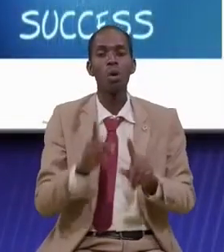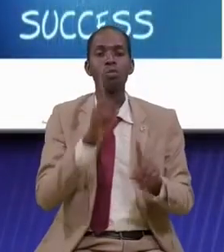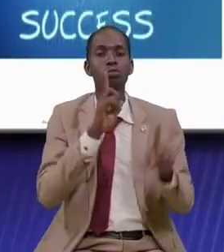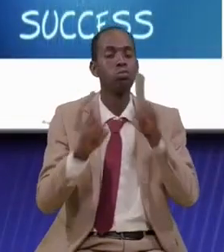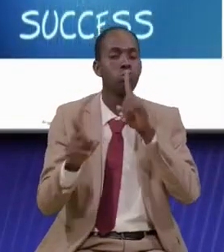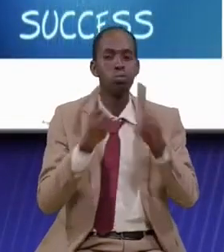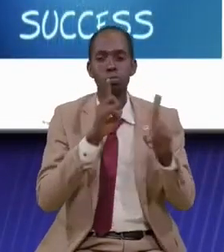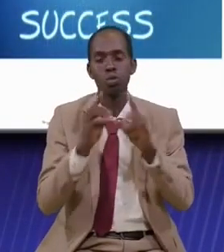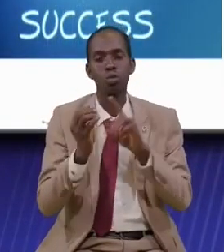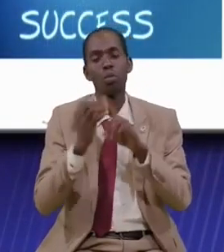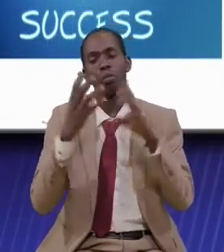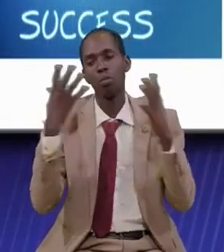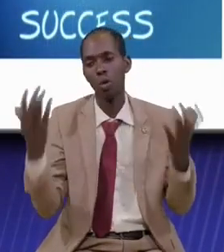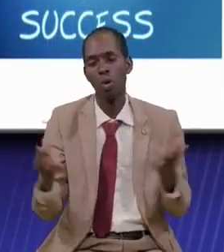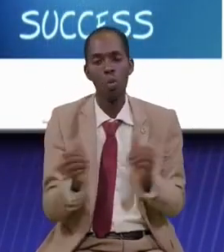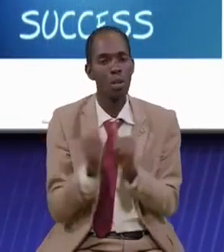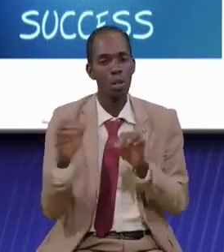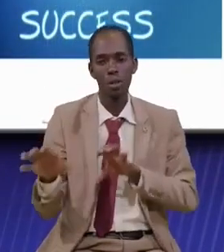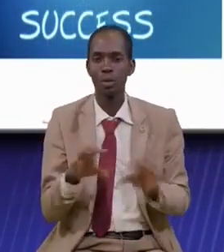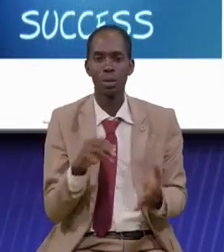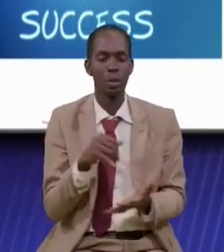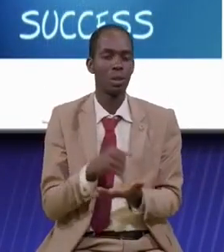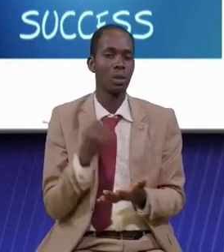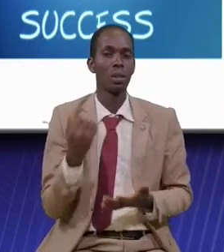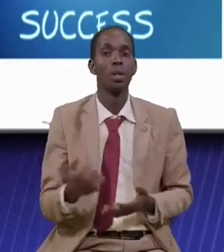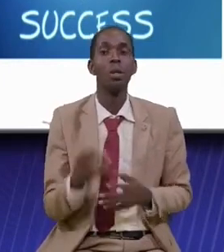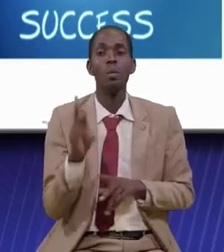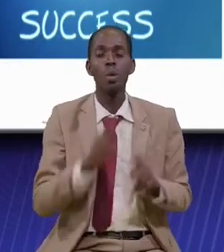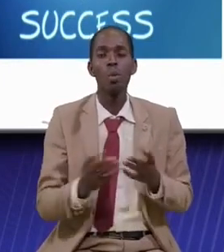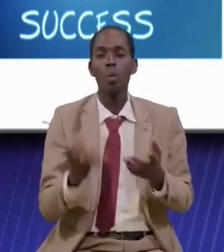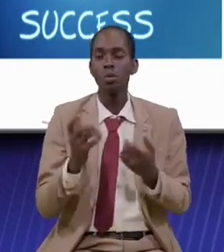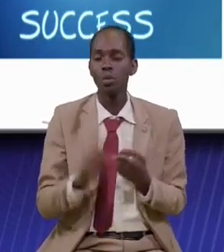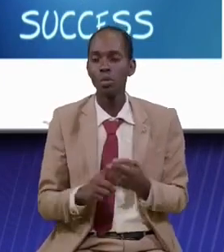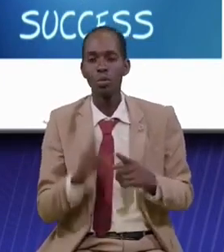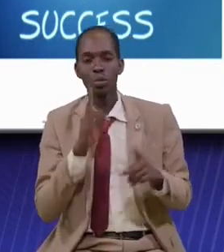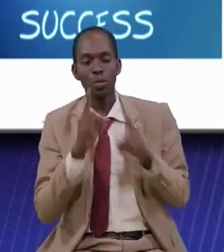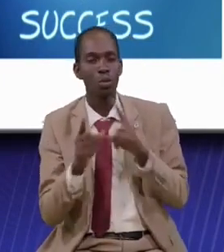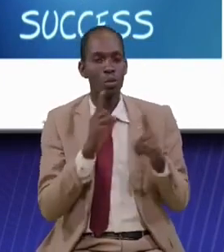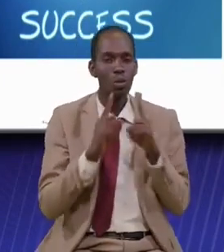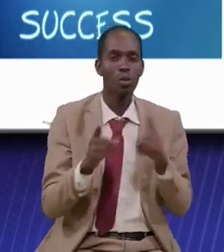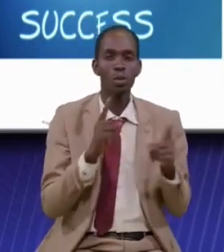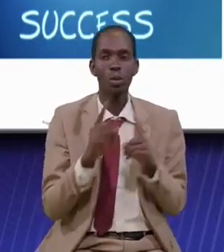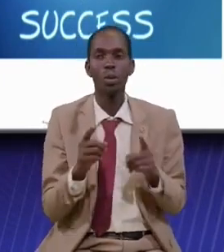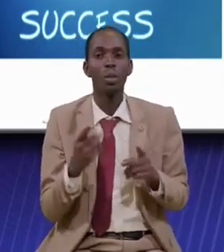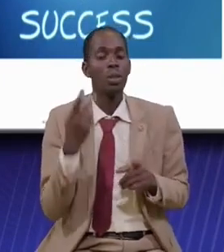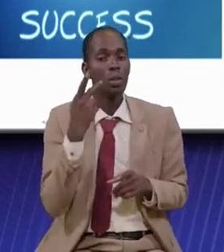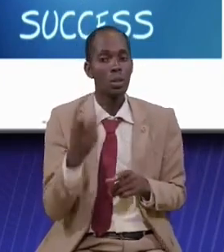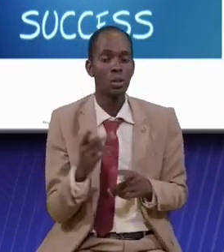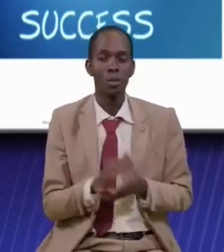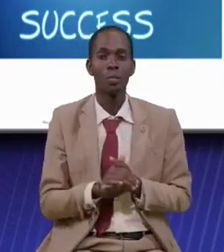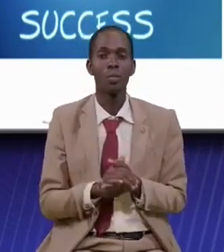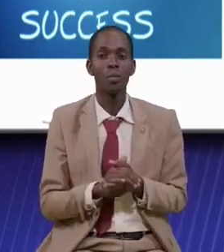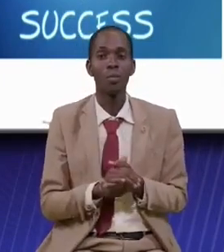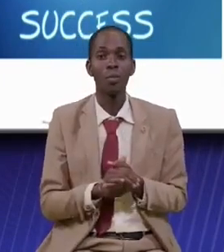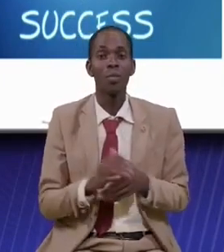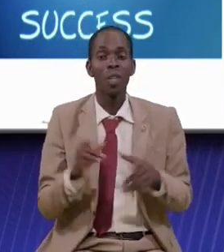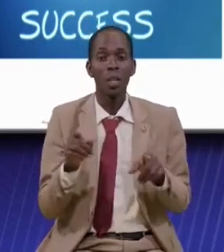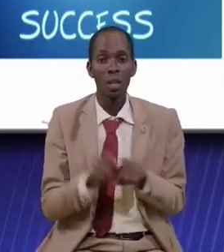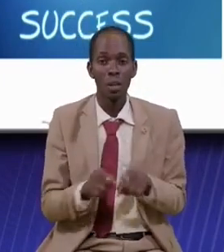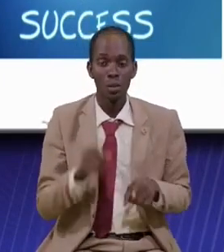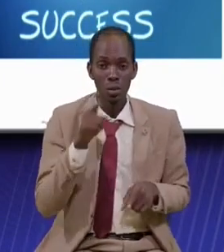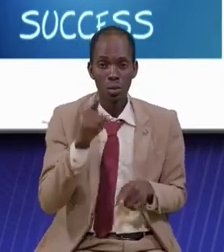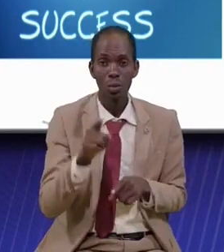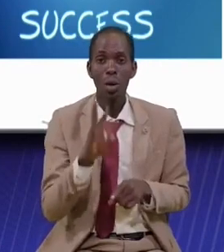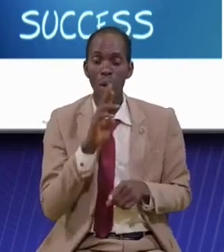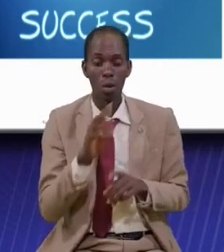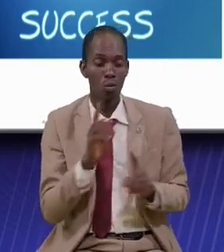want to be, you know, the person who is going to find the cure for cancer. Hello. As you are doing the talk, you got to walk the